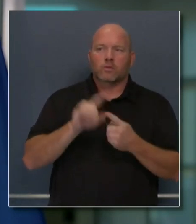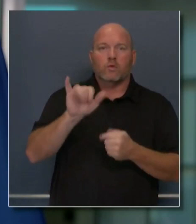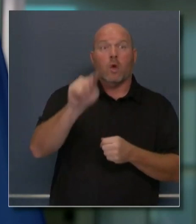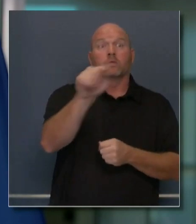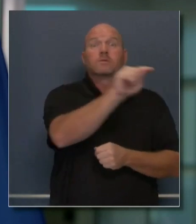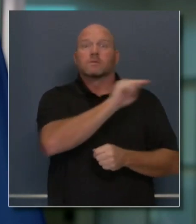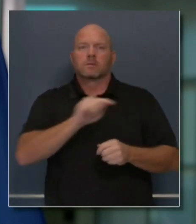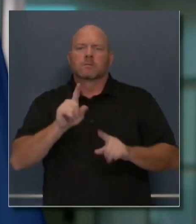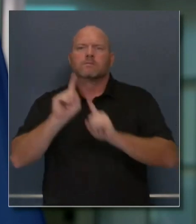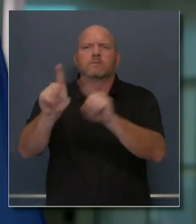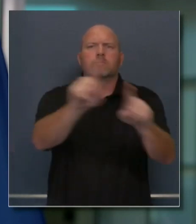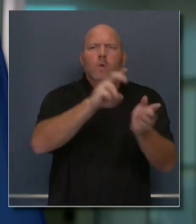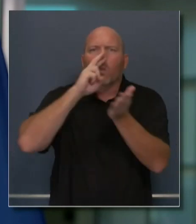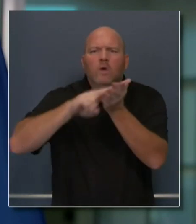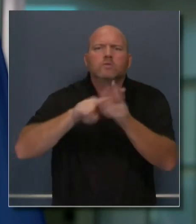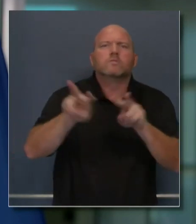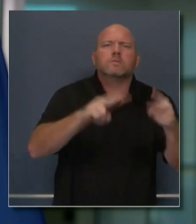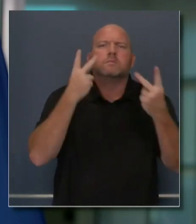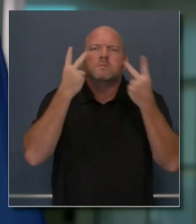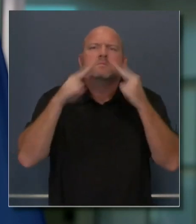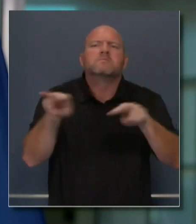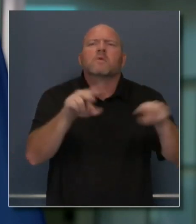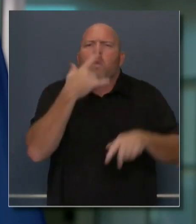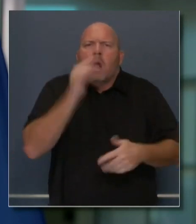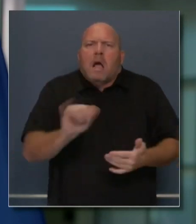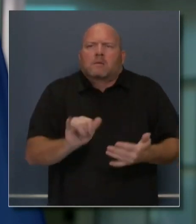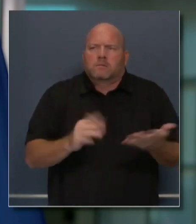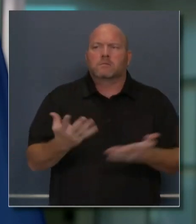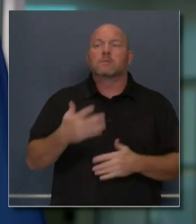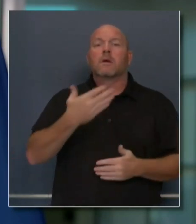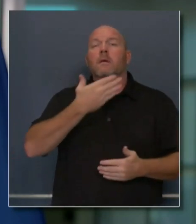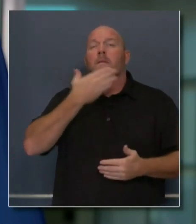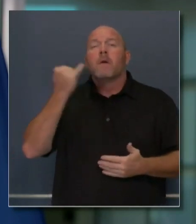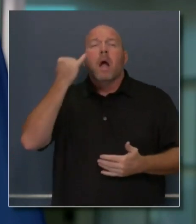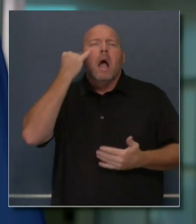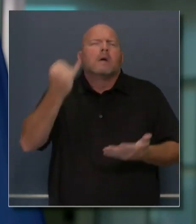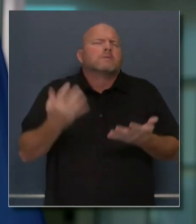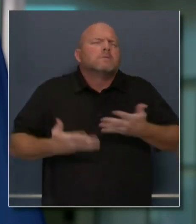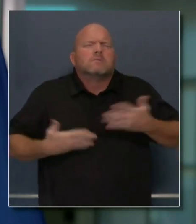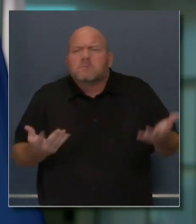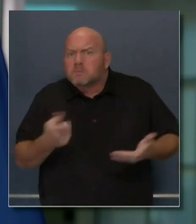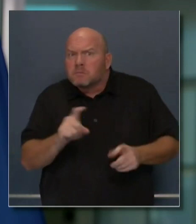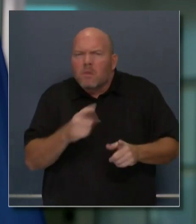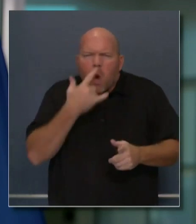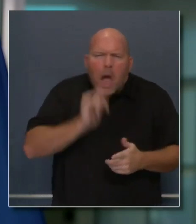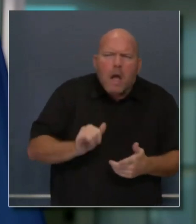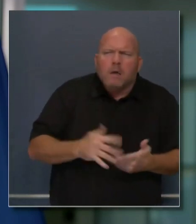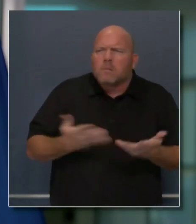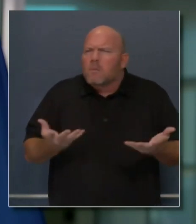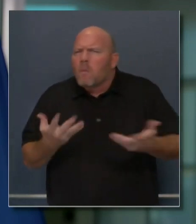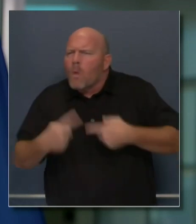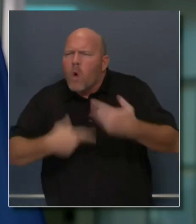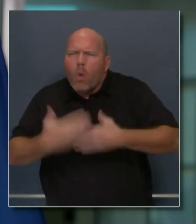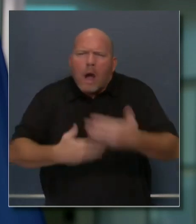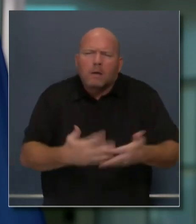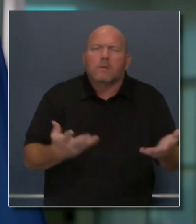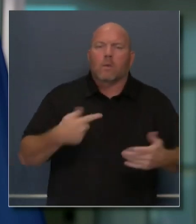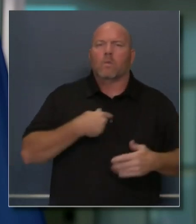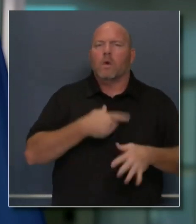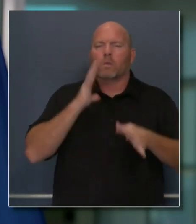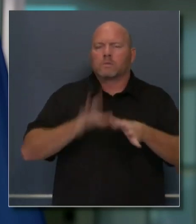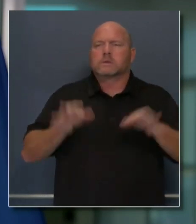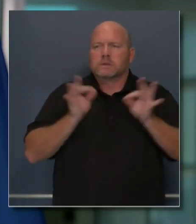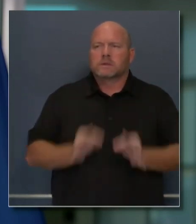as it relates to theme parks to get a better sense of what's going on. While we absolutely take people's